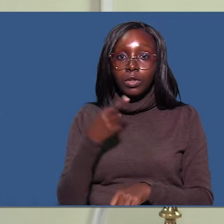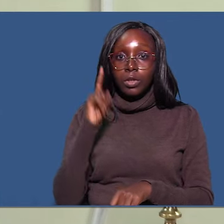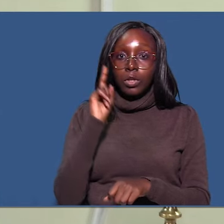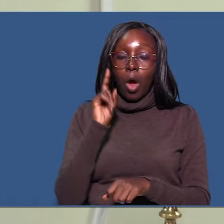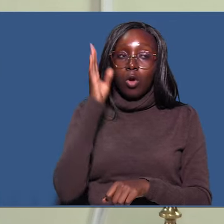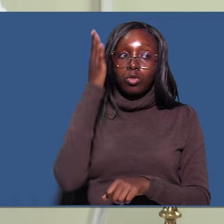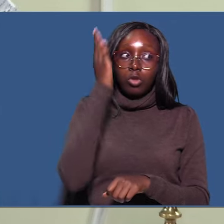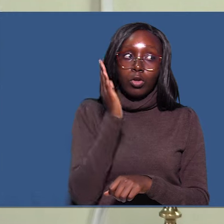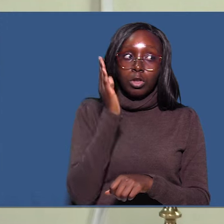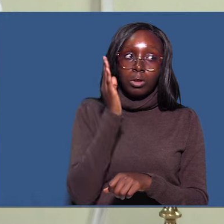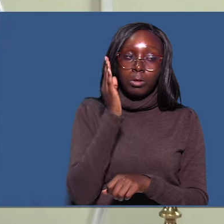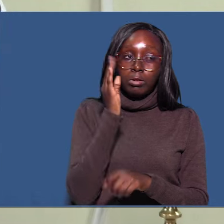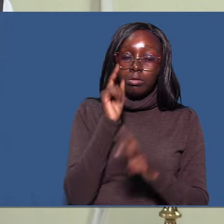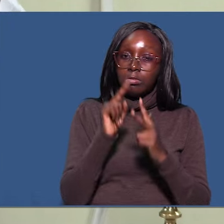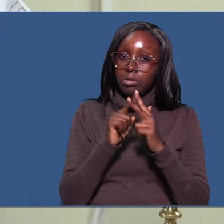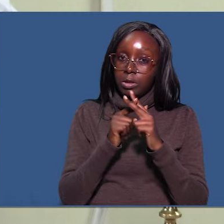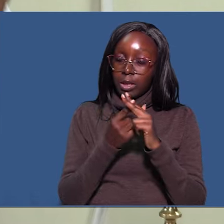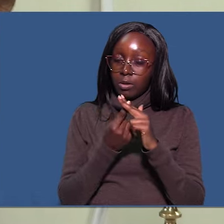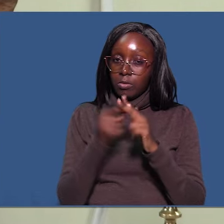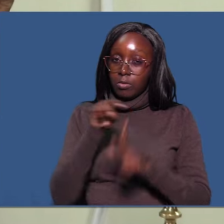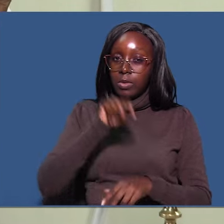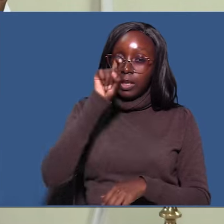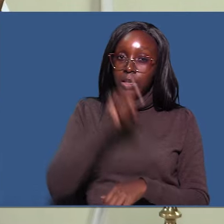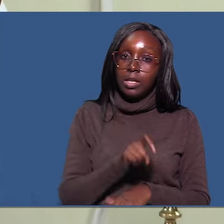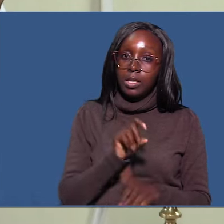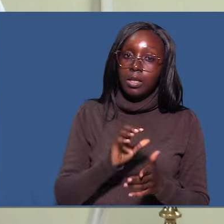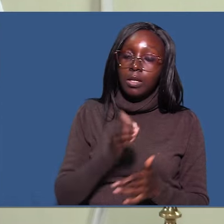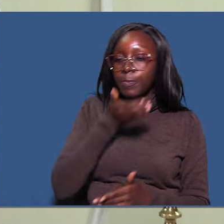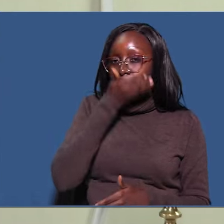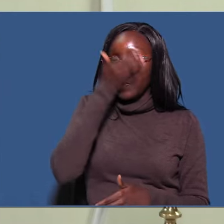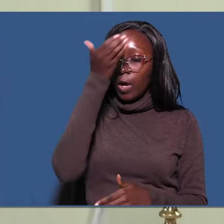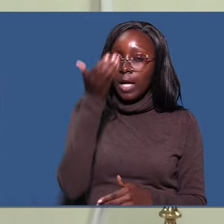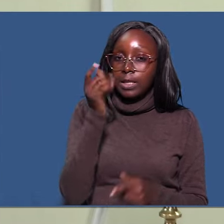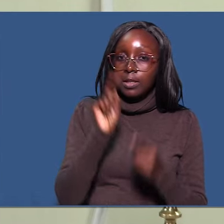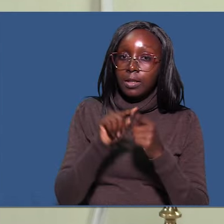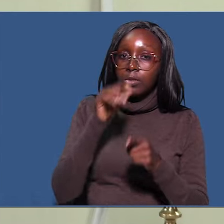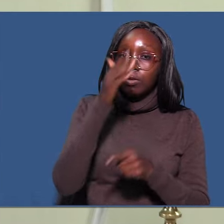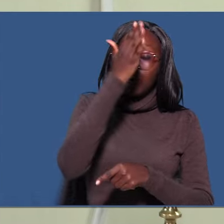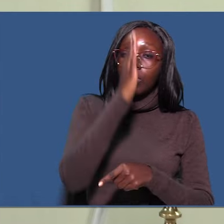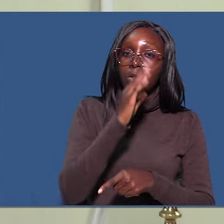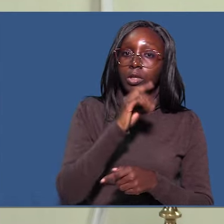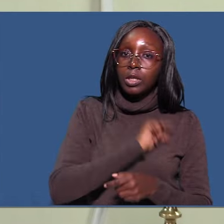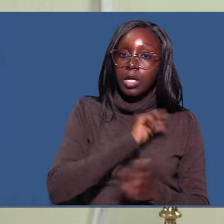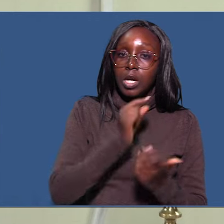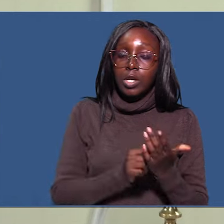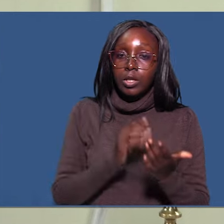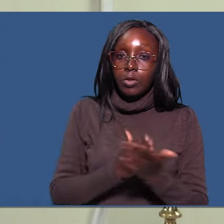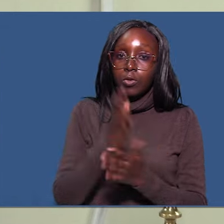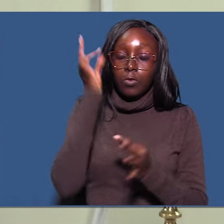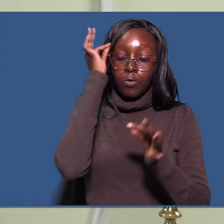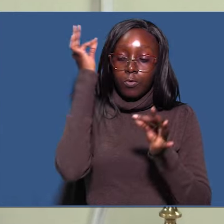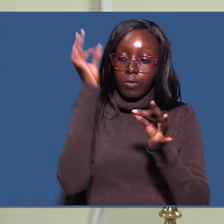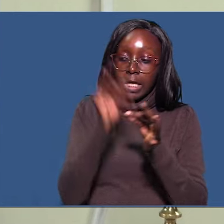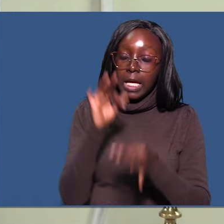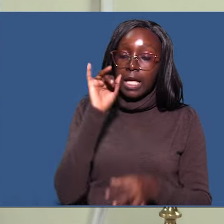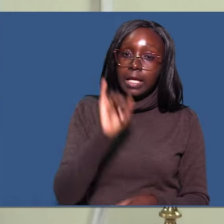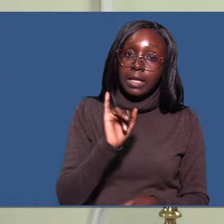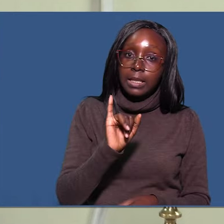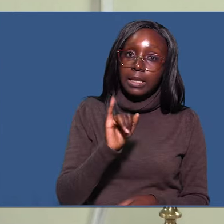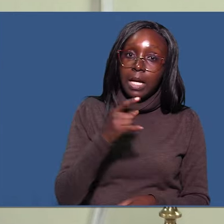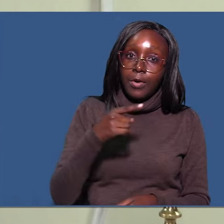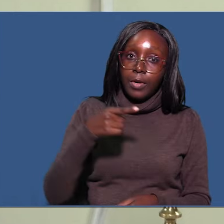initiative, we must respond to God's grace by faith. And that righteousness or